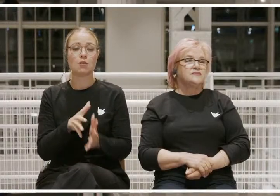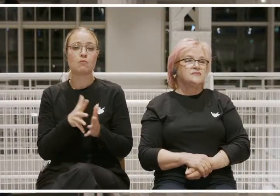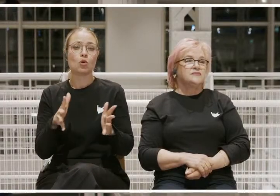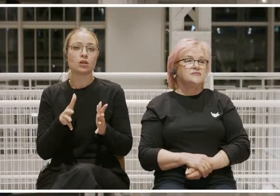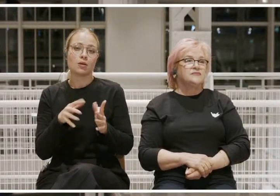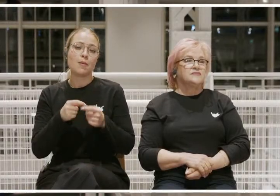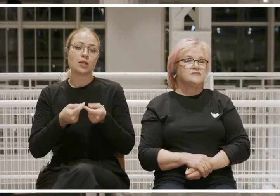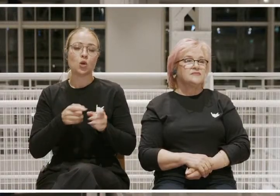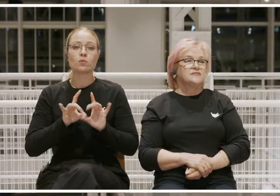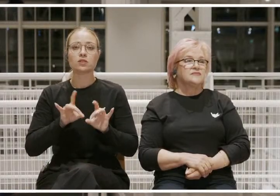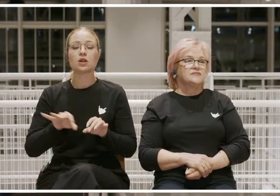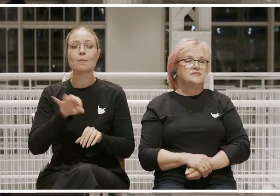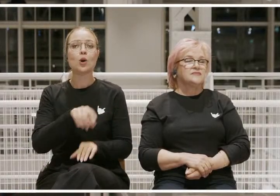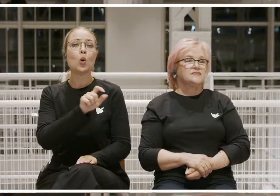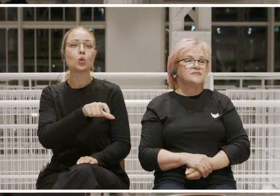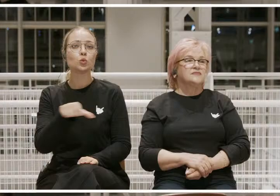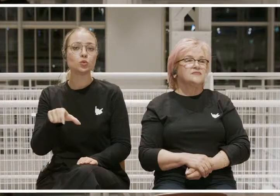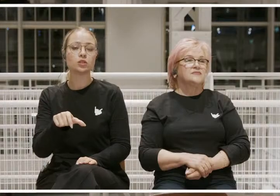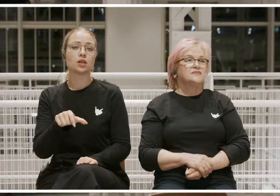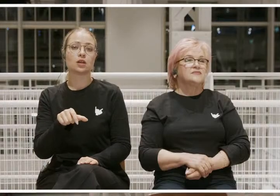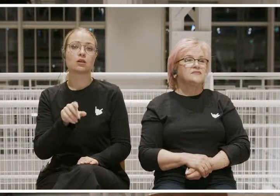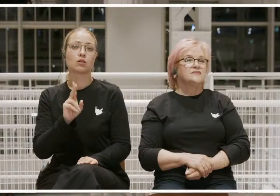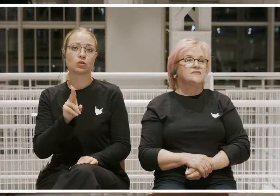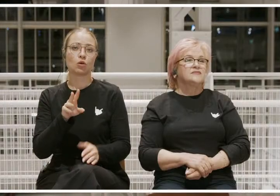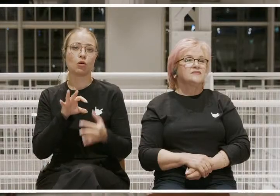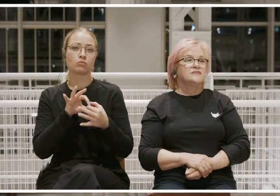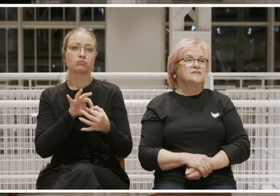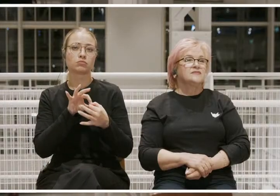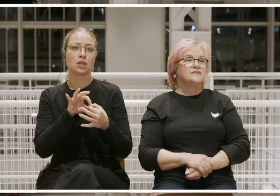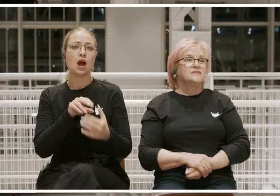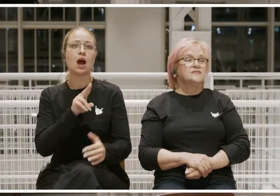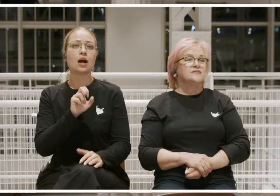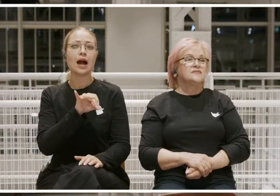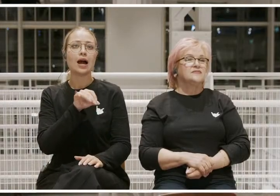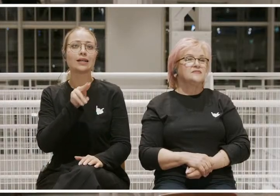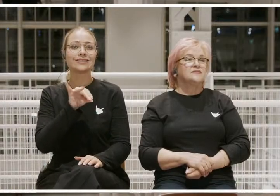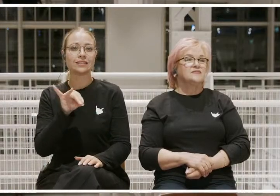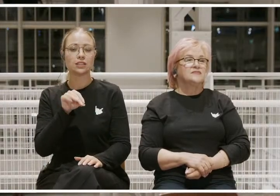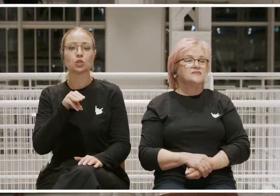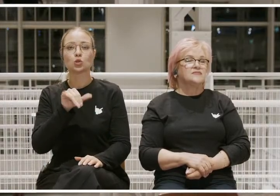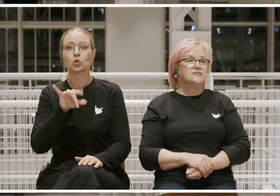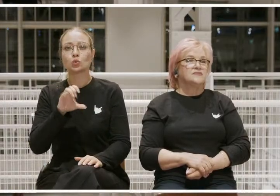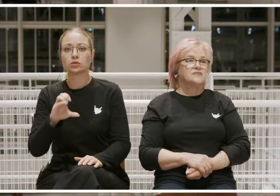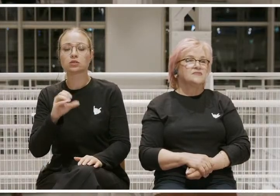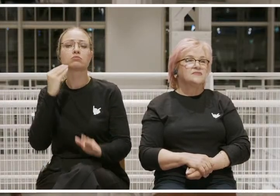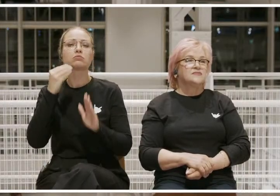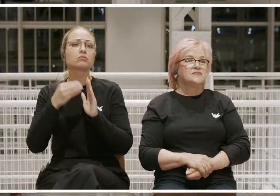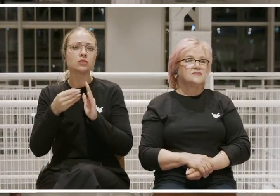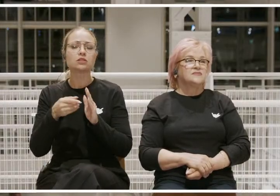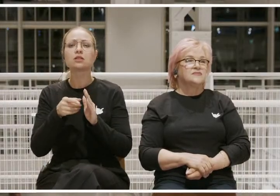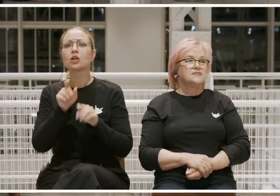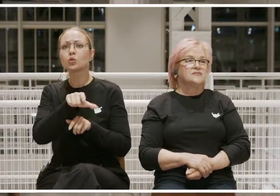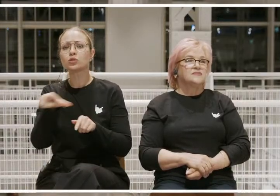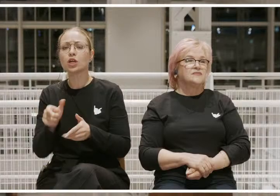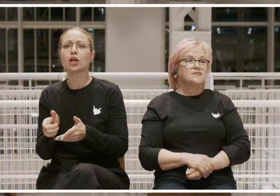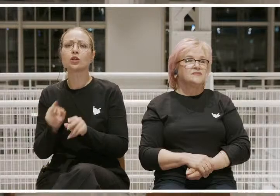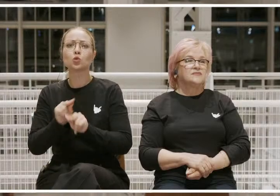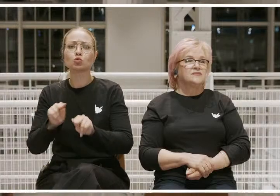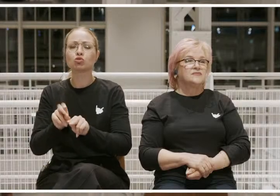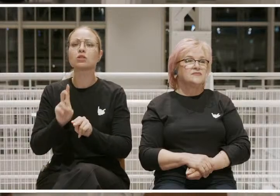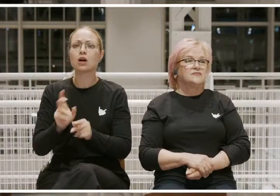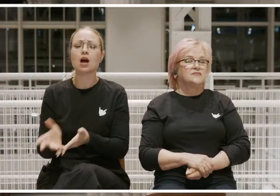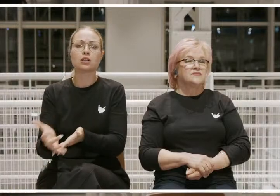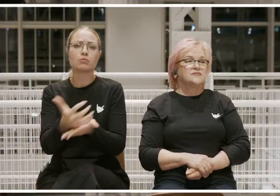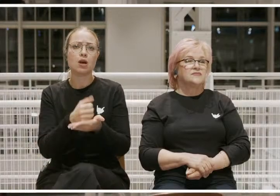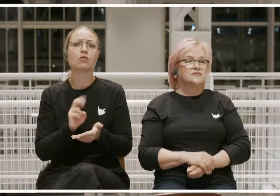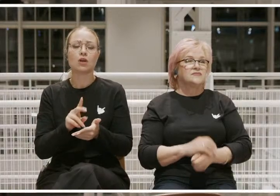Yeah, I just wanted to ask you, Gamze, if possible, to talk a bit more about the people who give guided tours with you. How do you